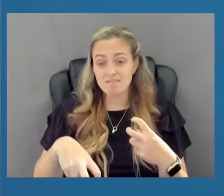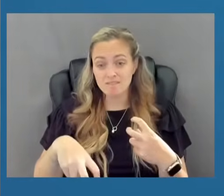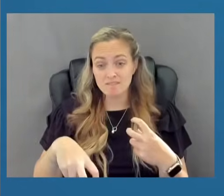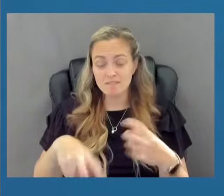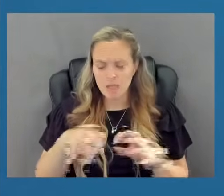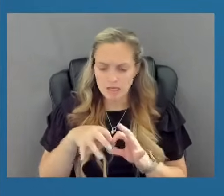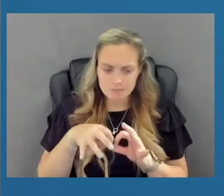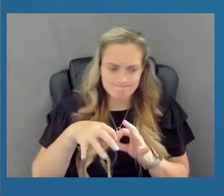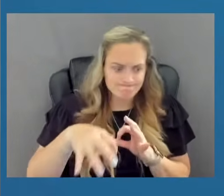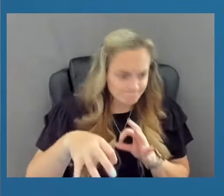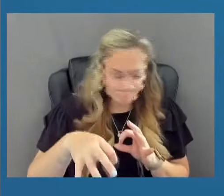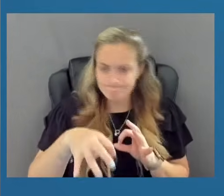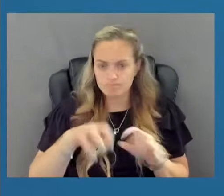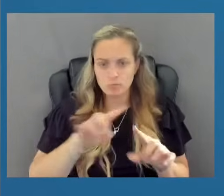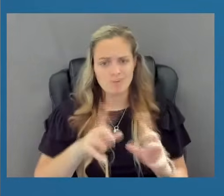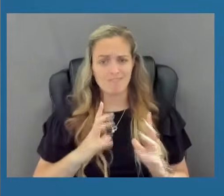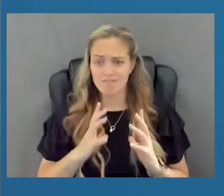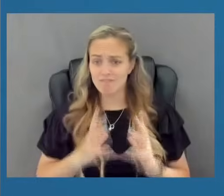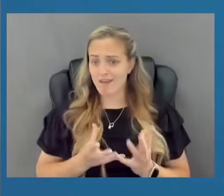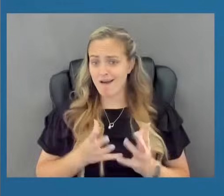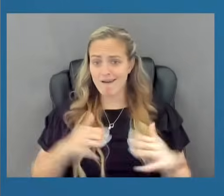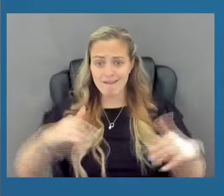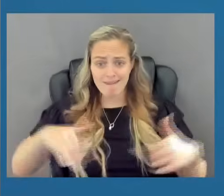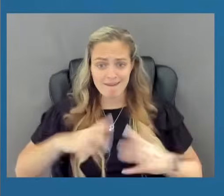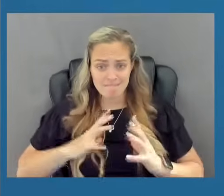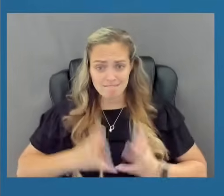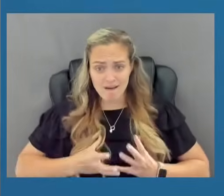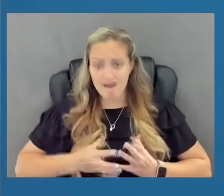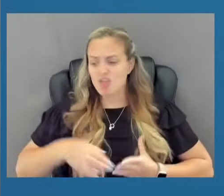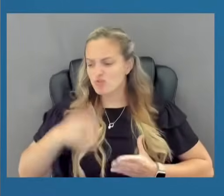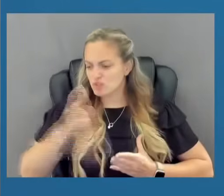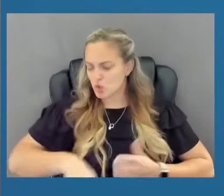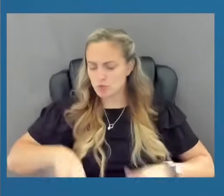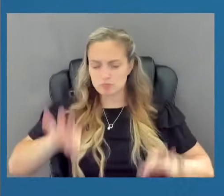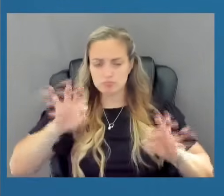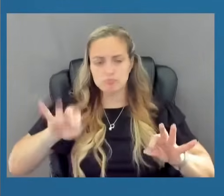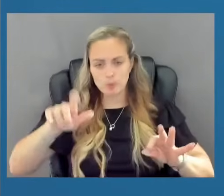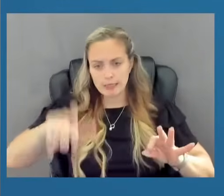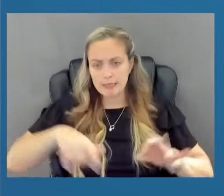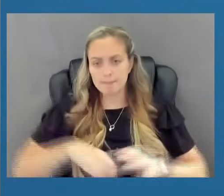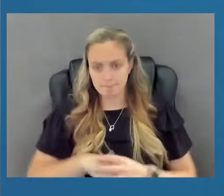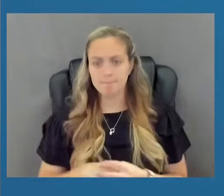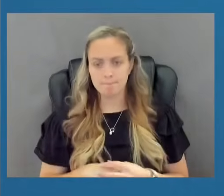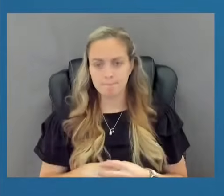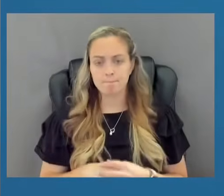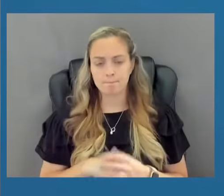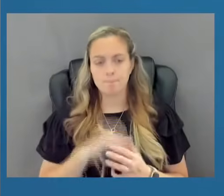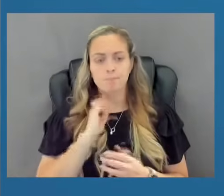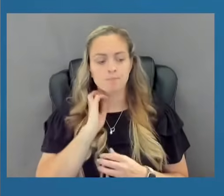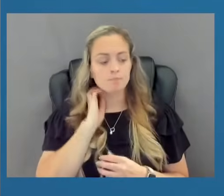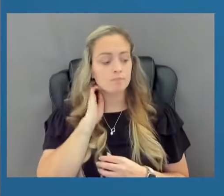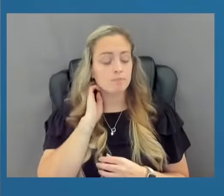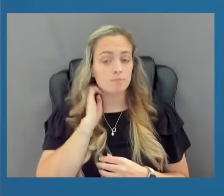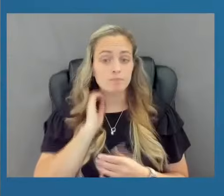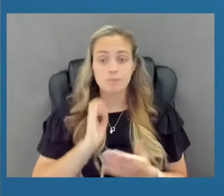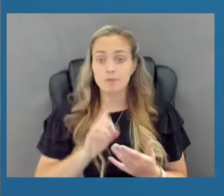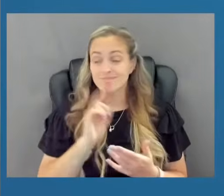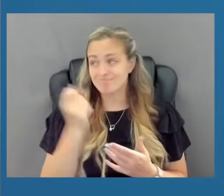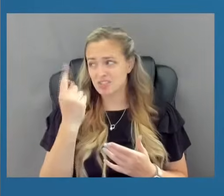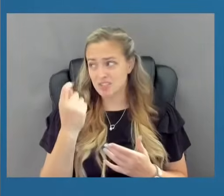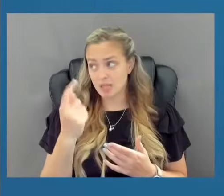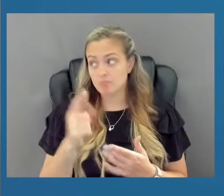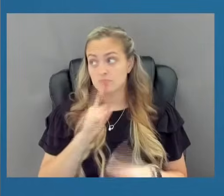session. But I'm fine with that because we got the results we needed. And at the end of the day, though, there's real people's lives